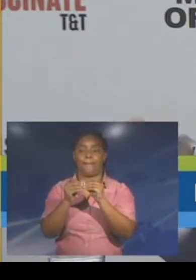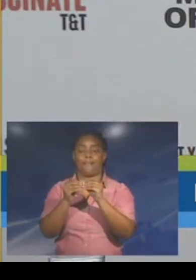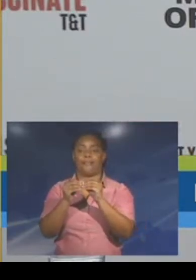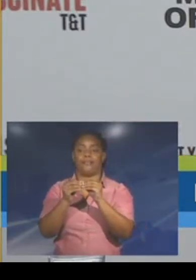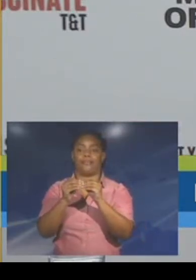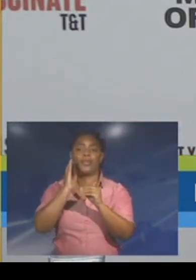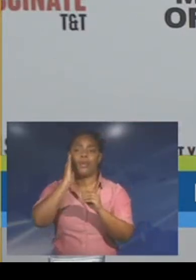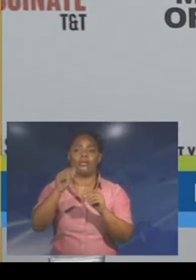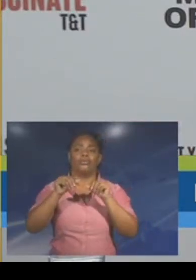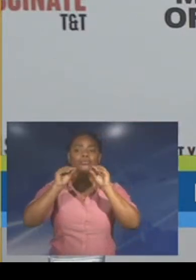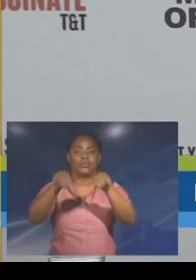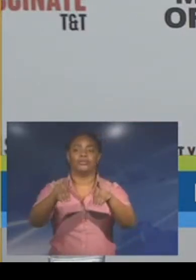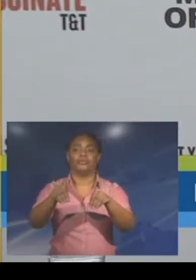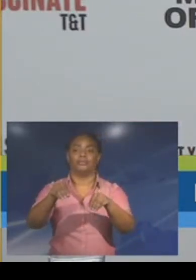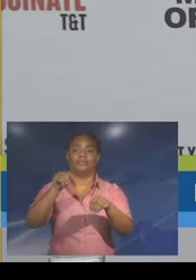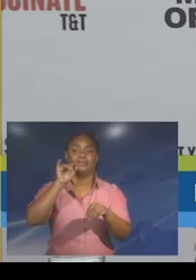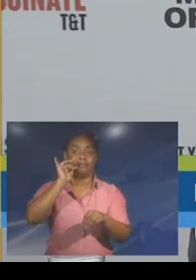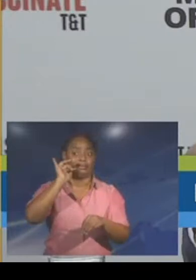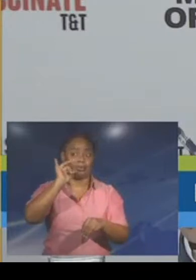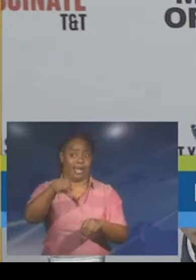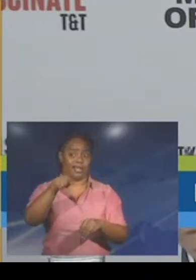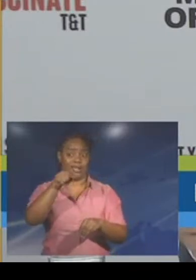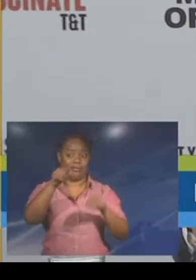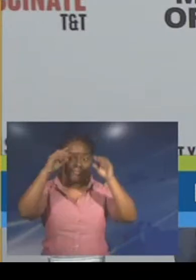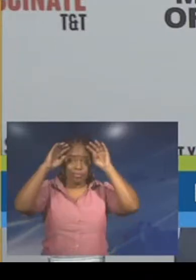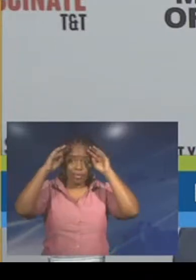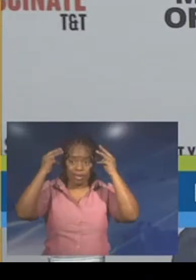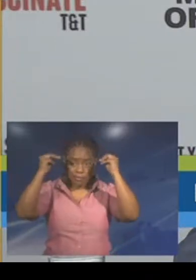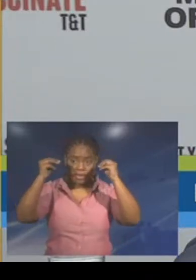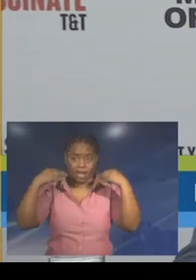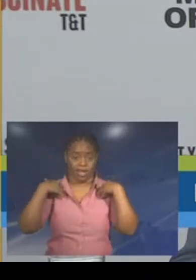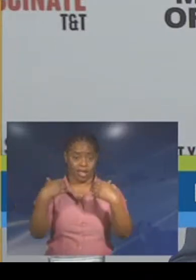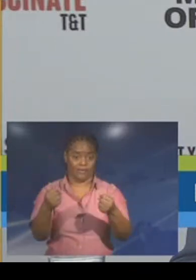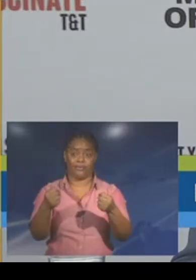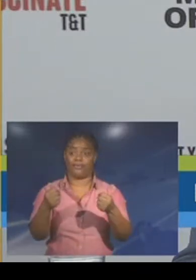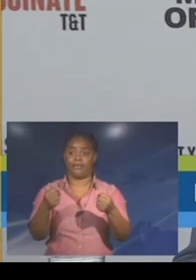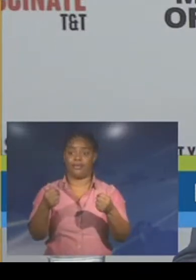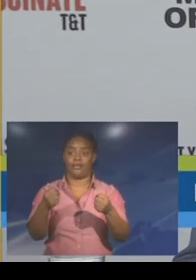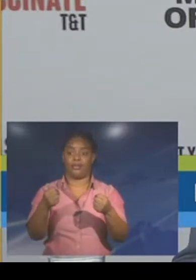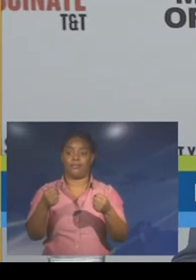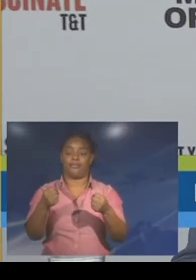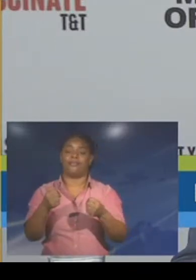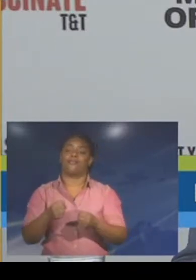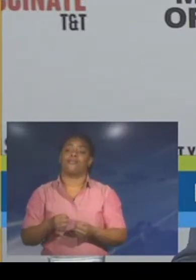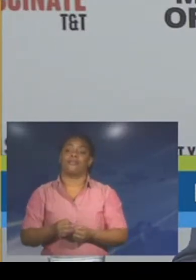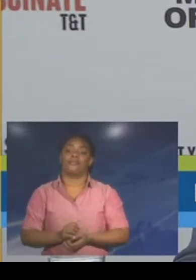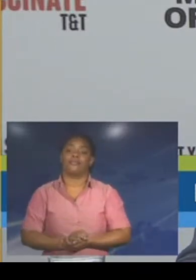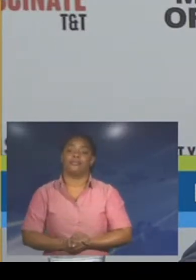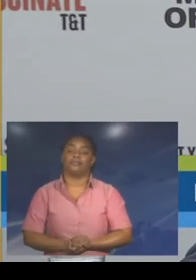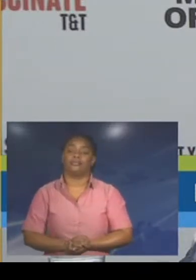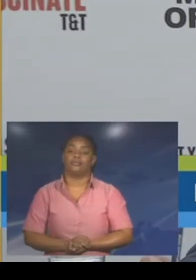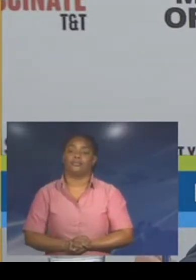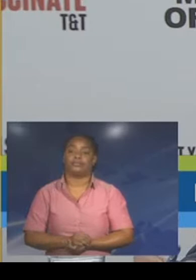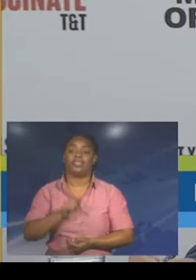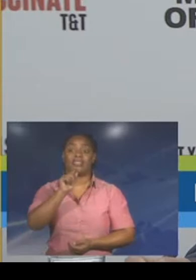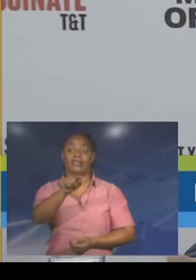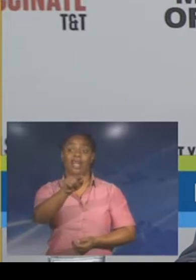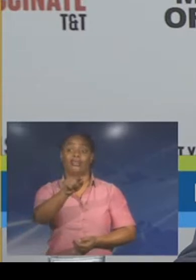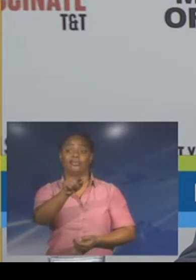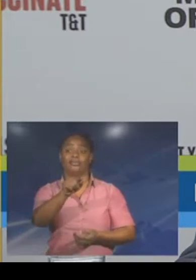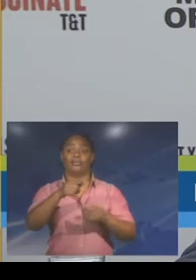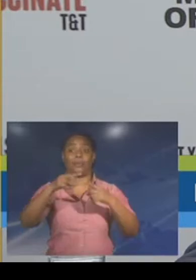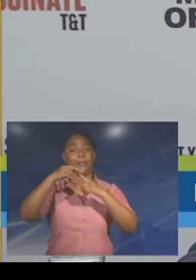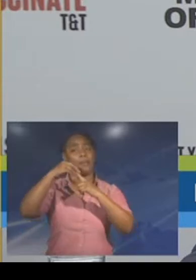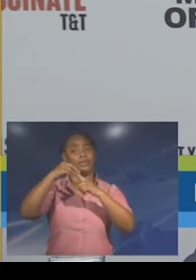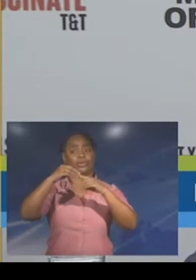these recommendations by next week. So geriatric homes, where we have our elderly in